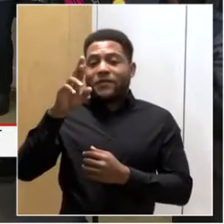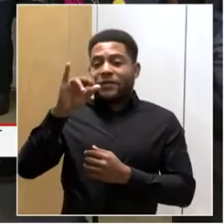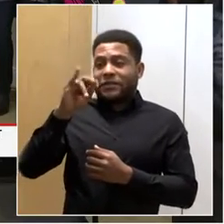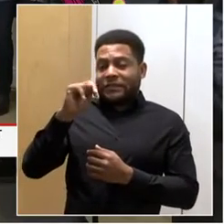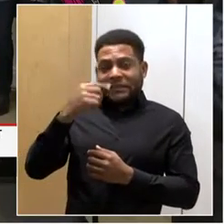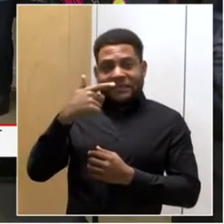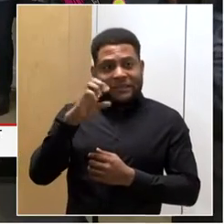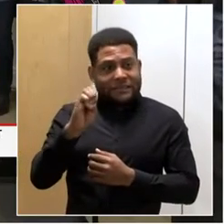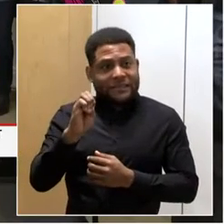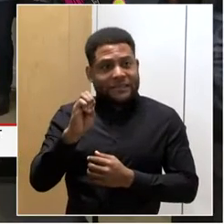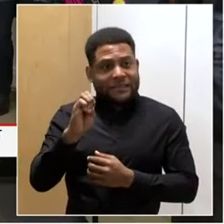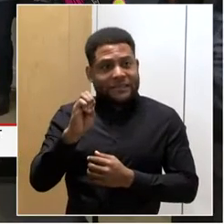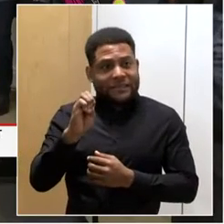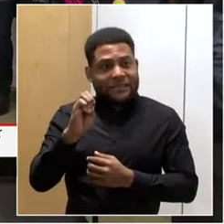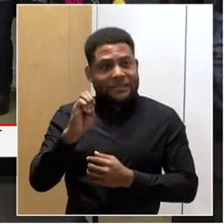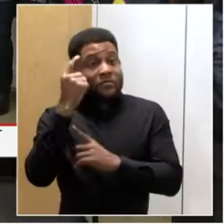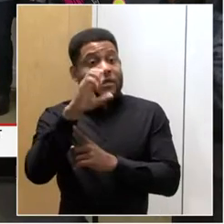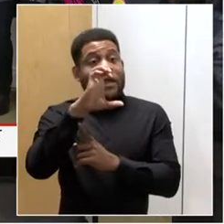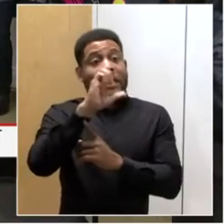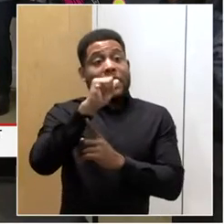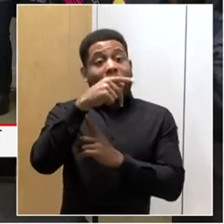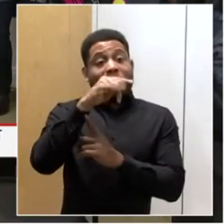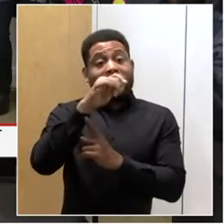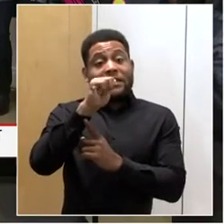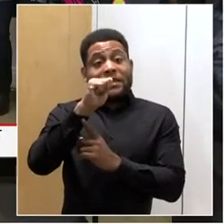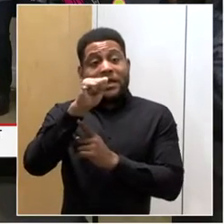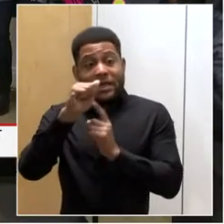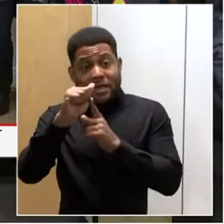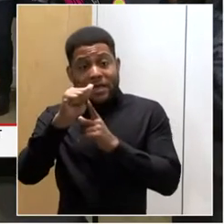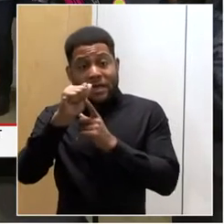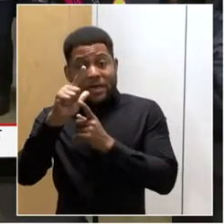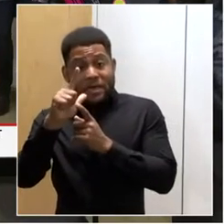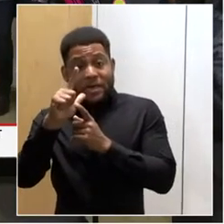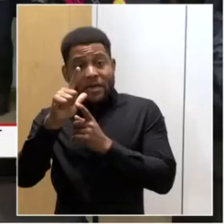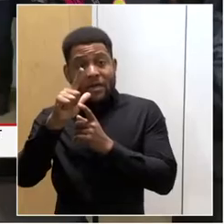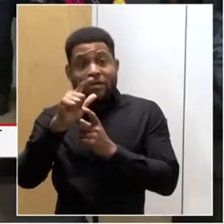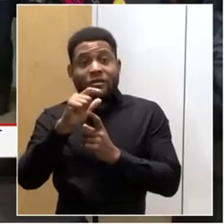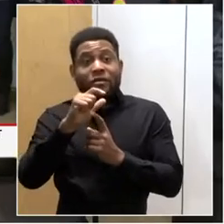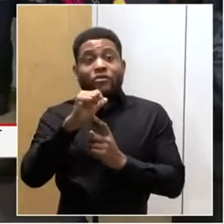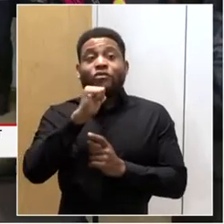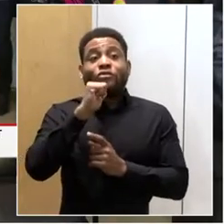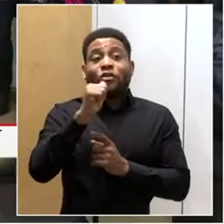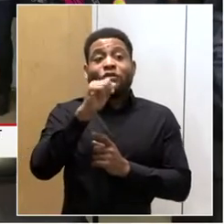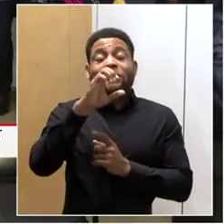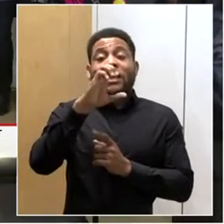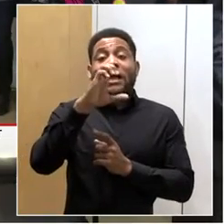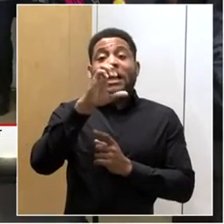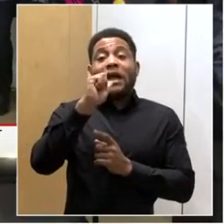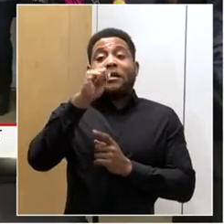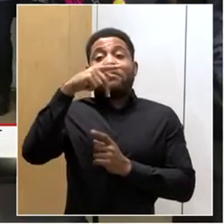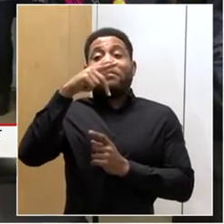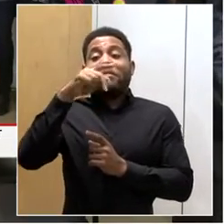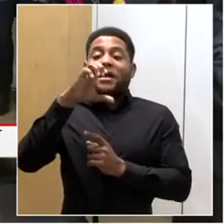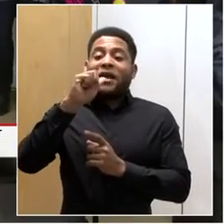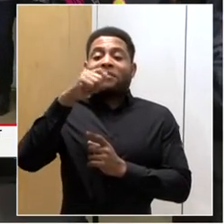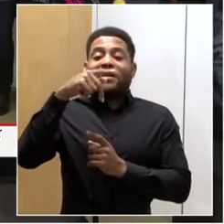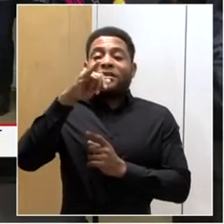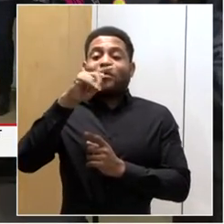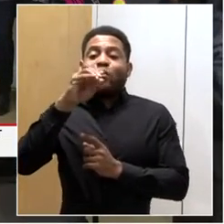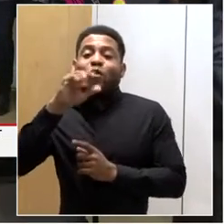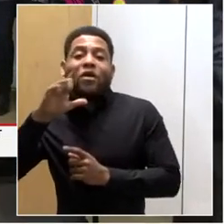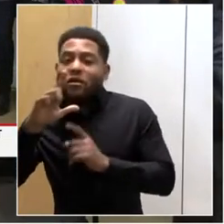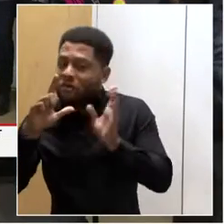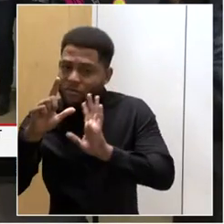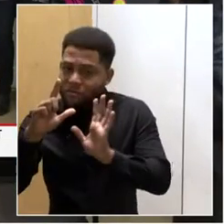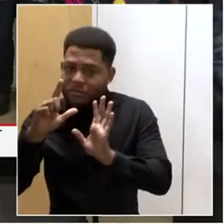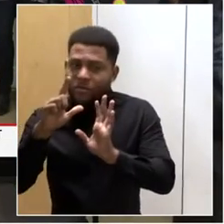and our audiences right here. This is going to be a stage. We're standing on it. And we have 4 other properties on this